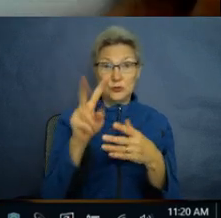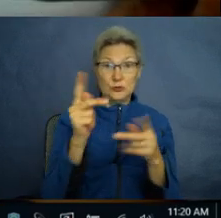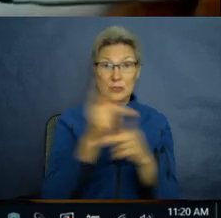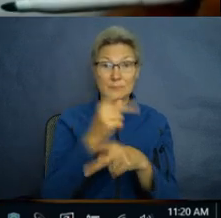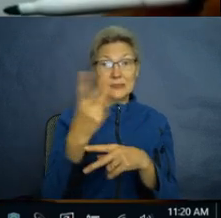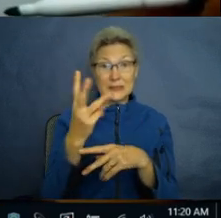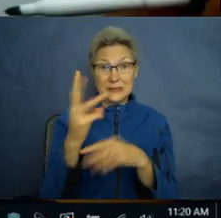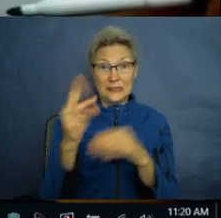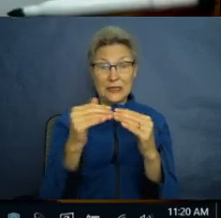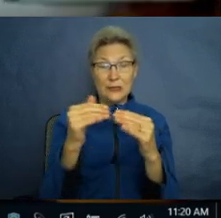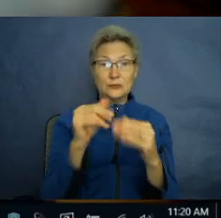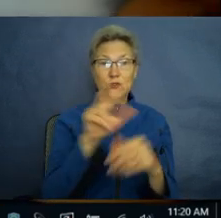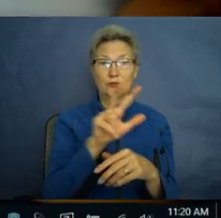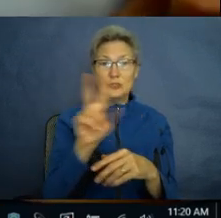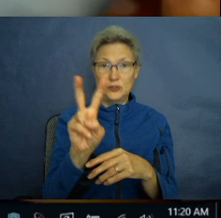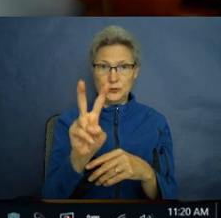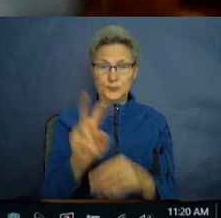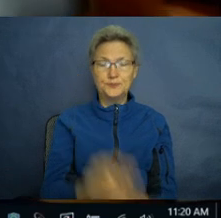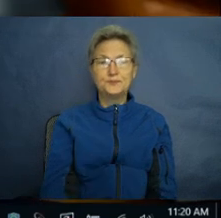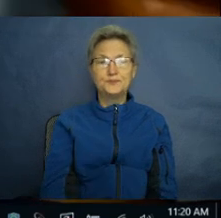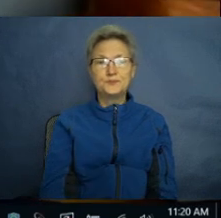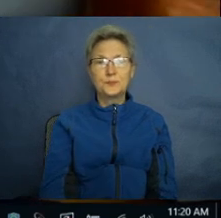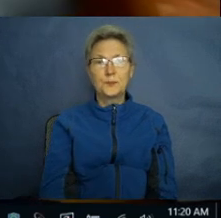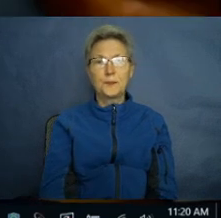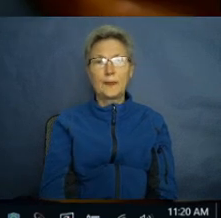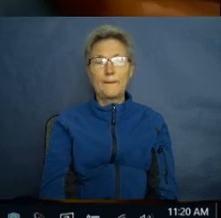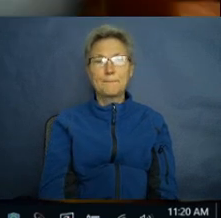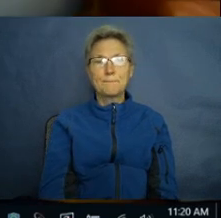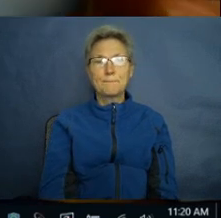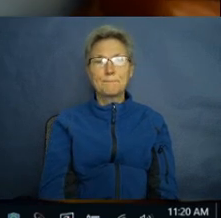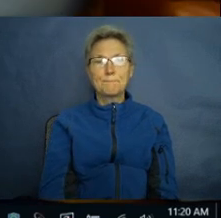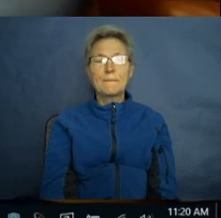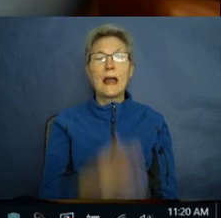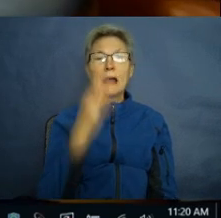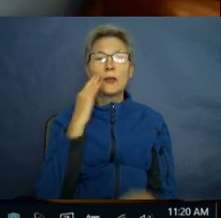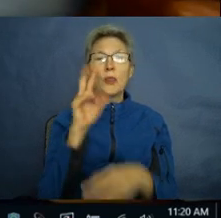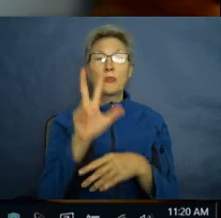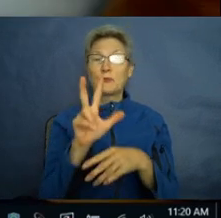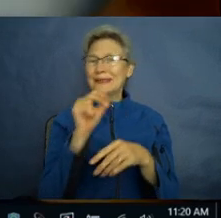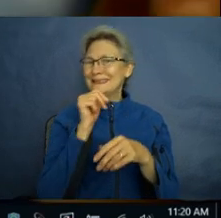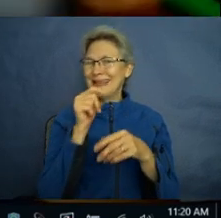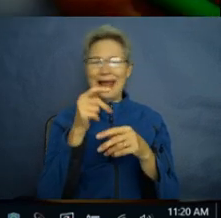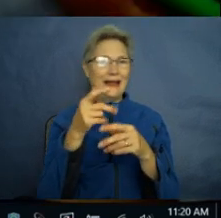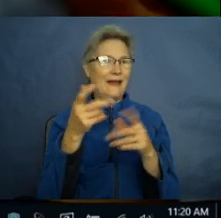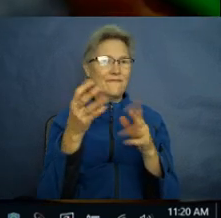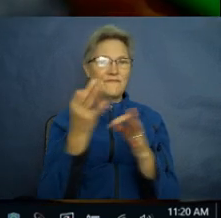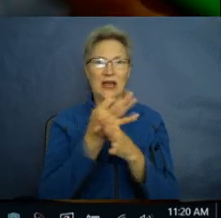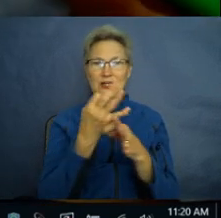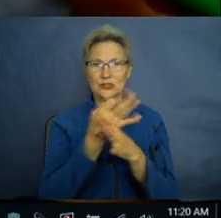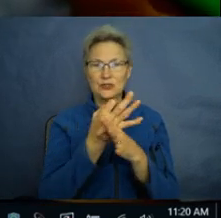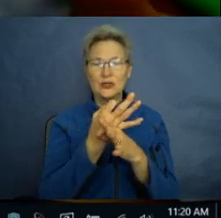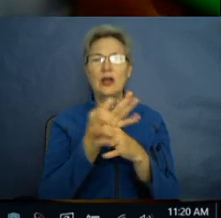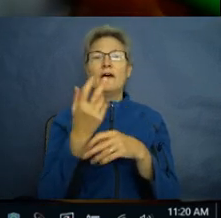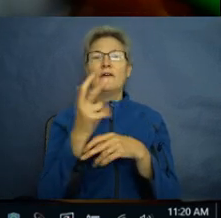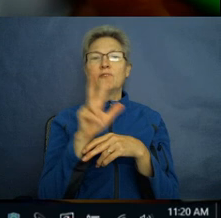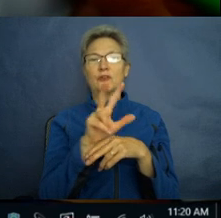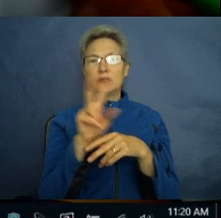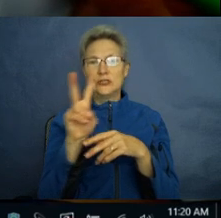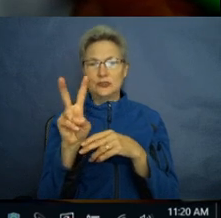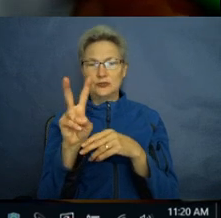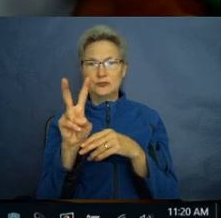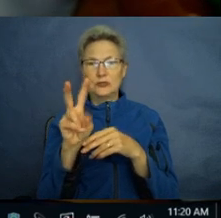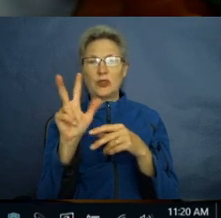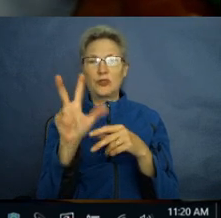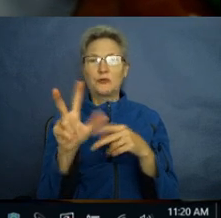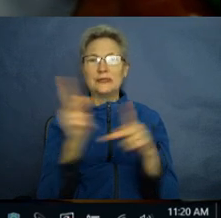16 as factor pairs for 32. I know 3 is not a factor of 32 because 3 times 10 is